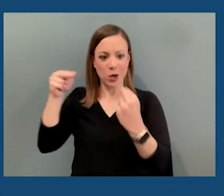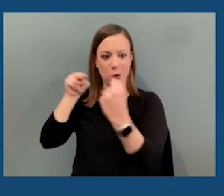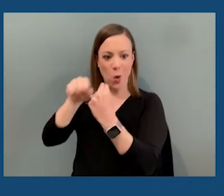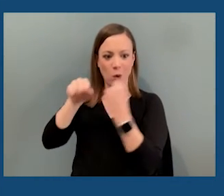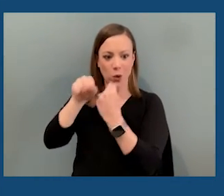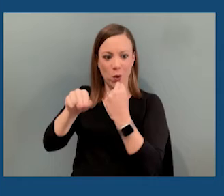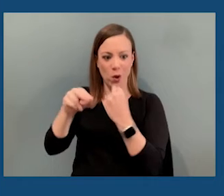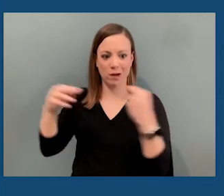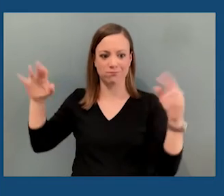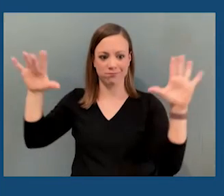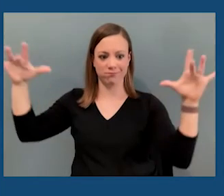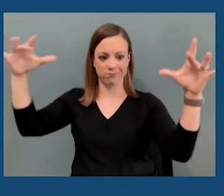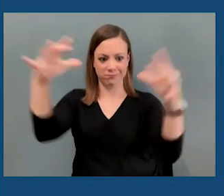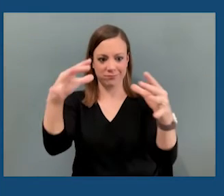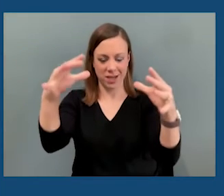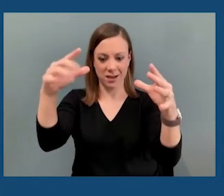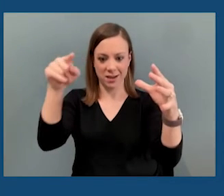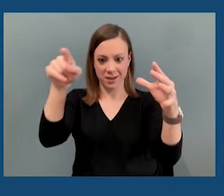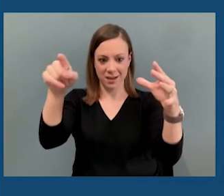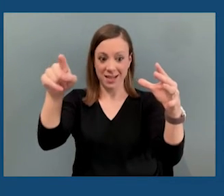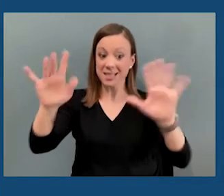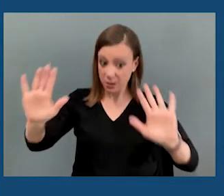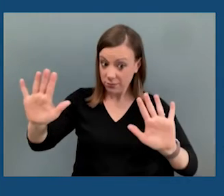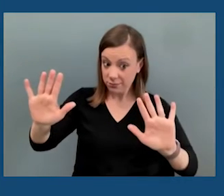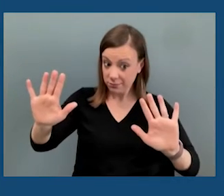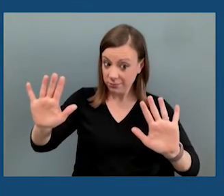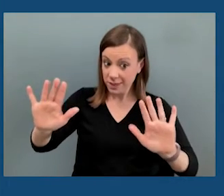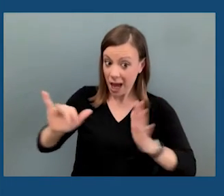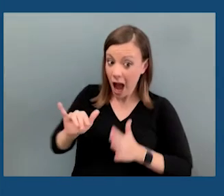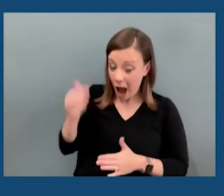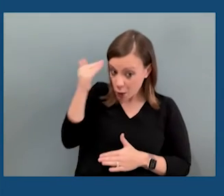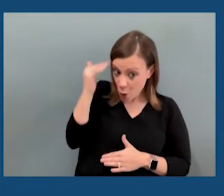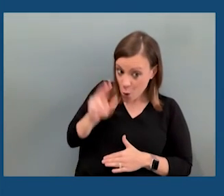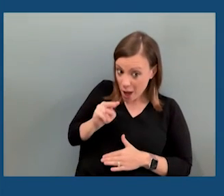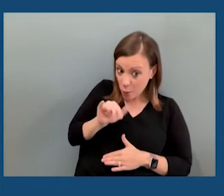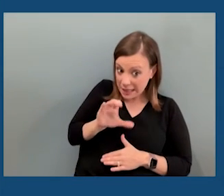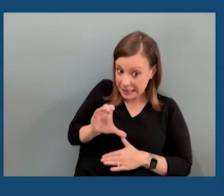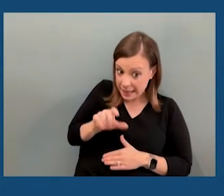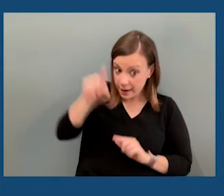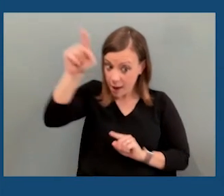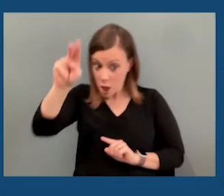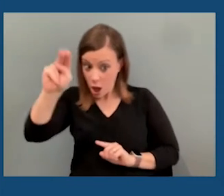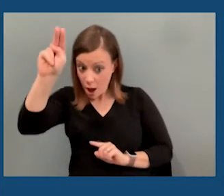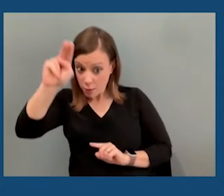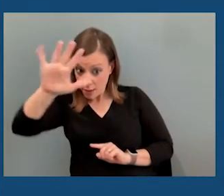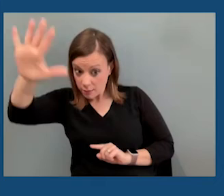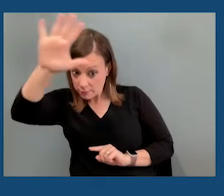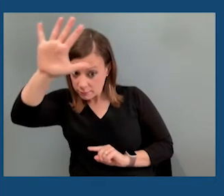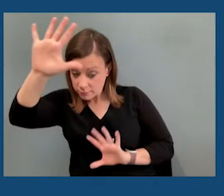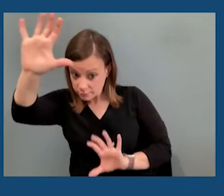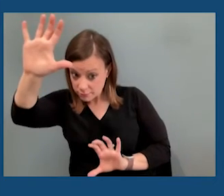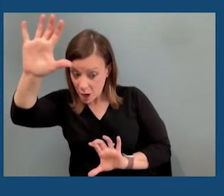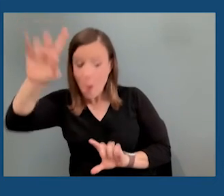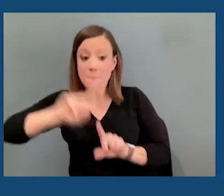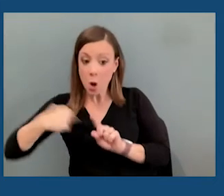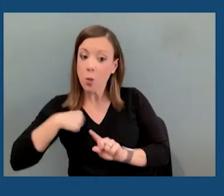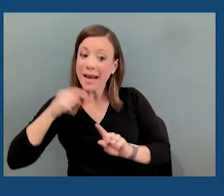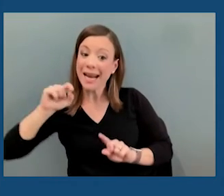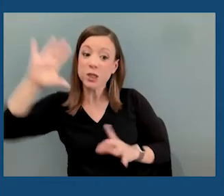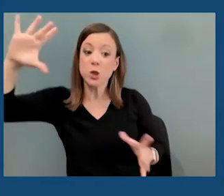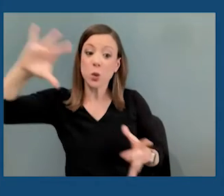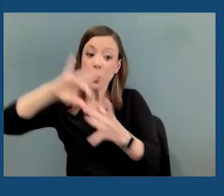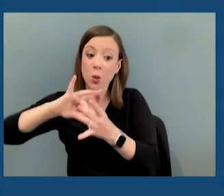together. Everybody loves each other, okay? Because we have so much. We feed off each other. We build on each other. We support each